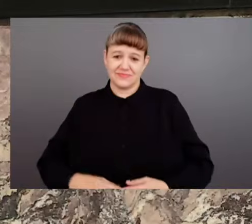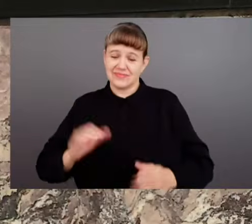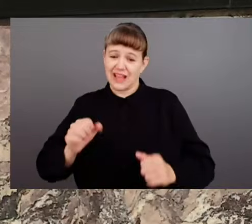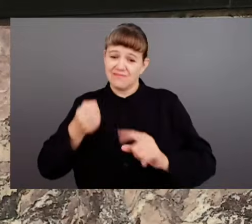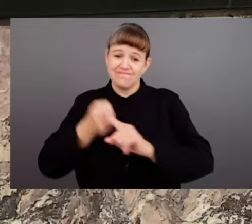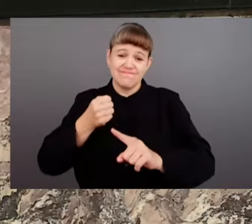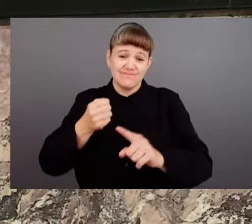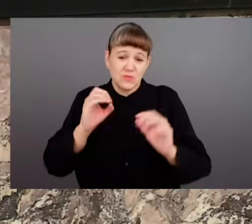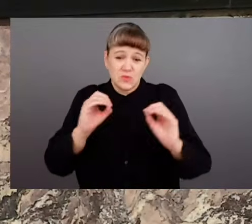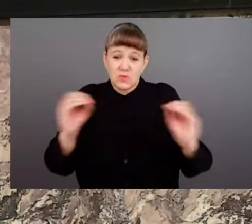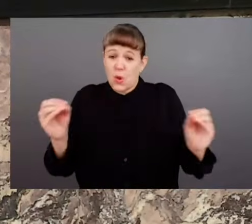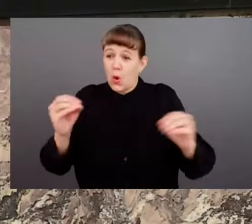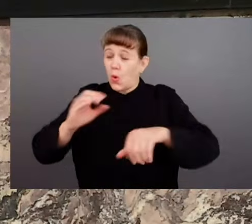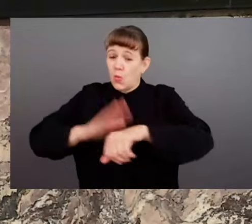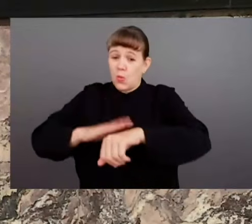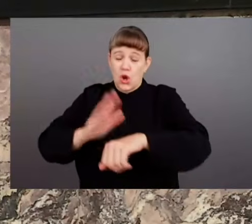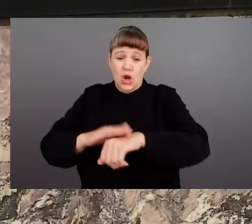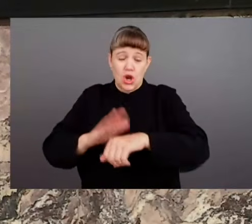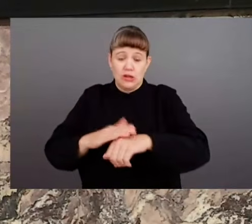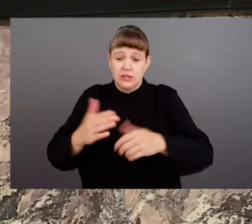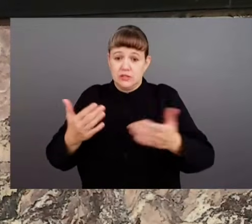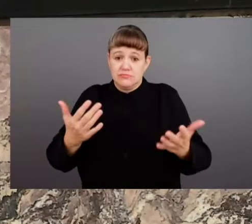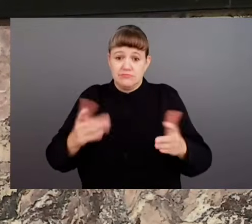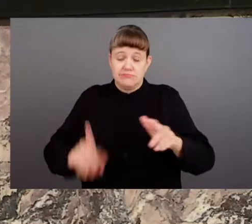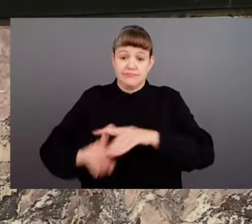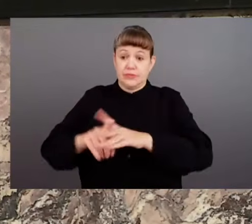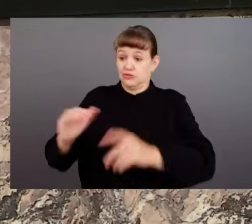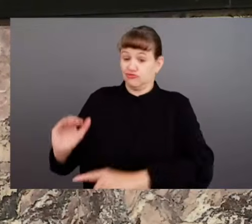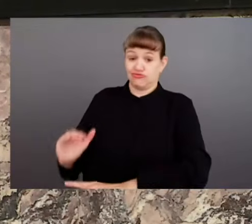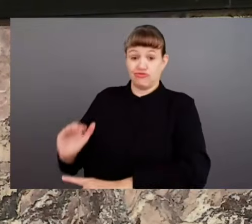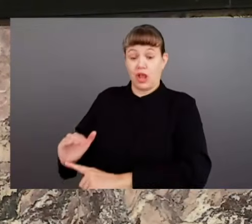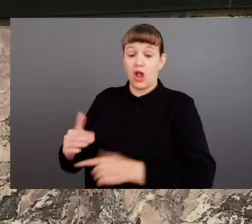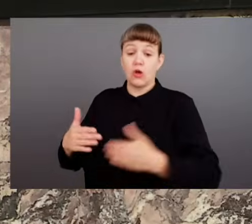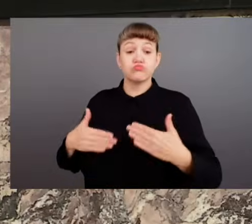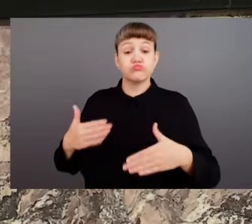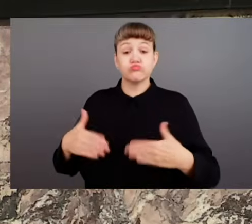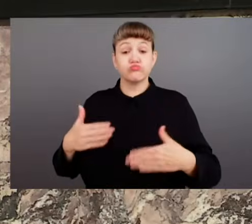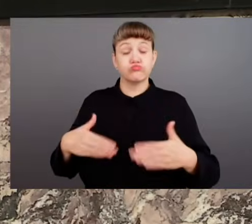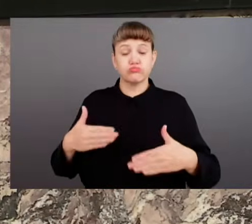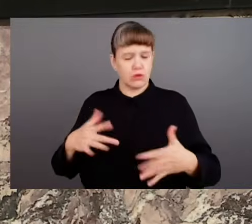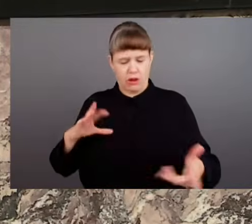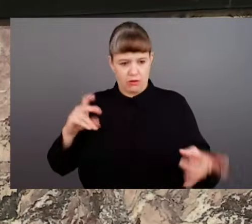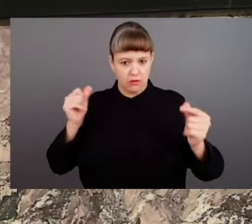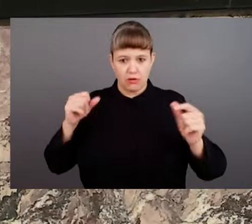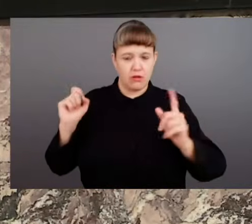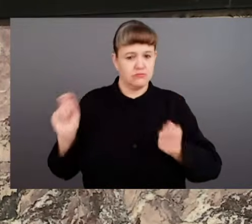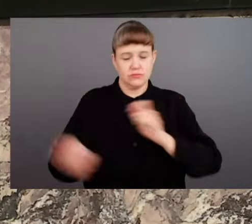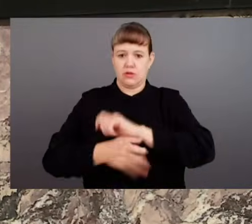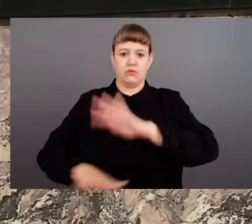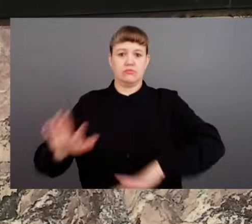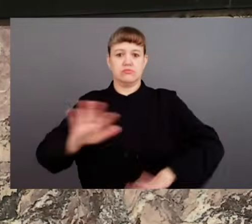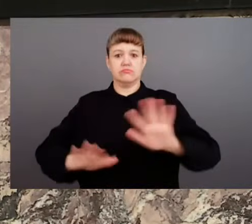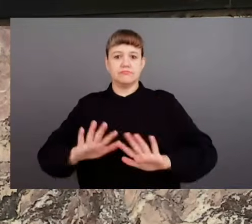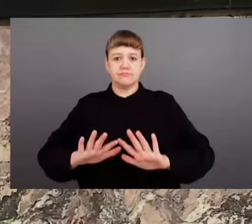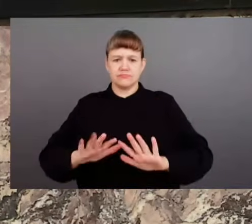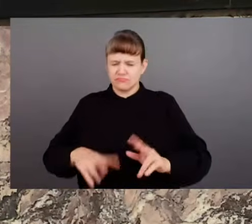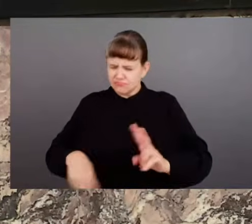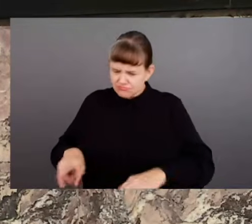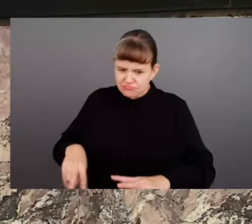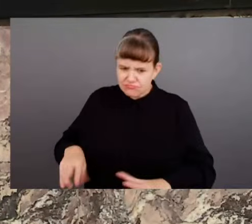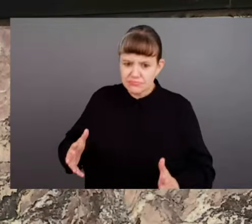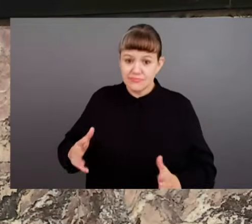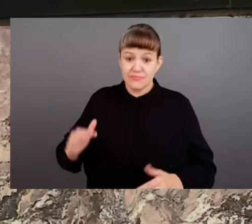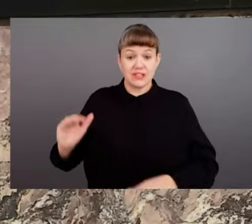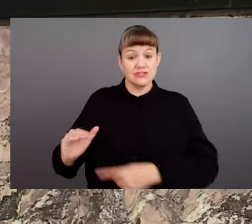to their own family. Pediatric acute neuropsychiatric syndrome and PANDAS, its subset linked to strep infections, are